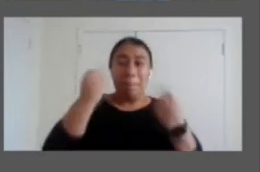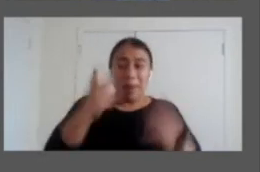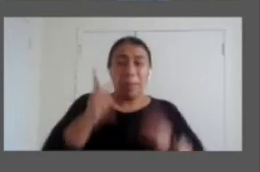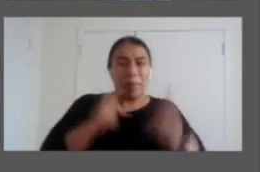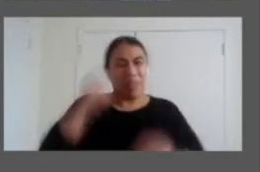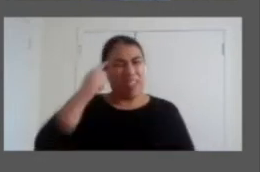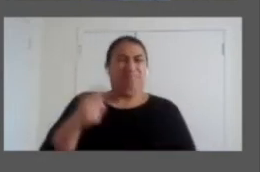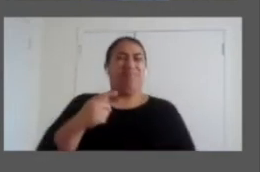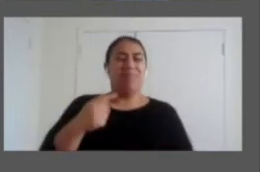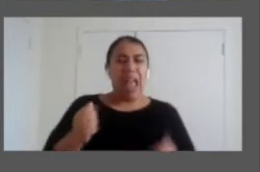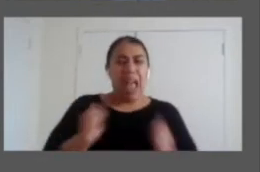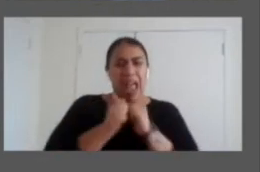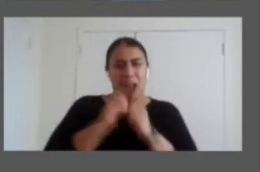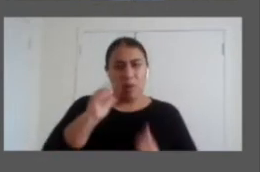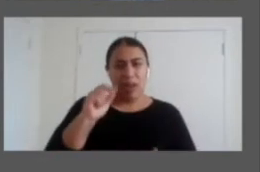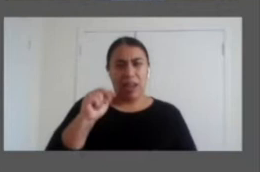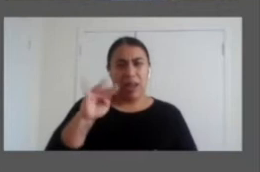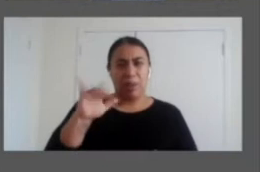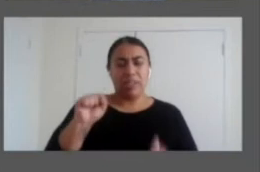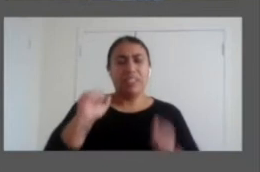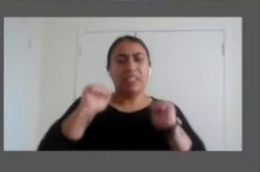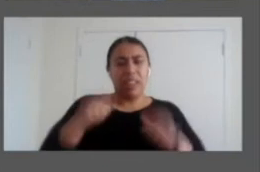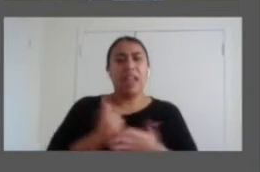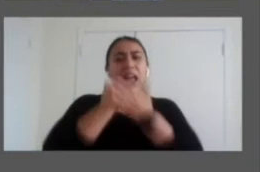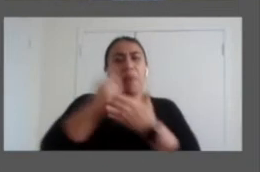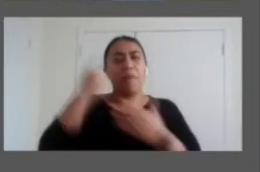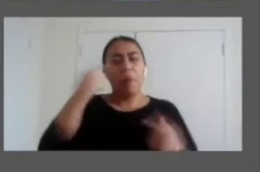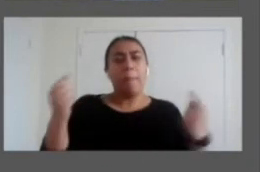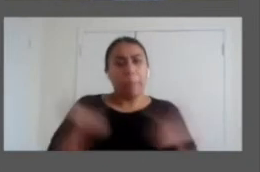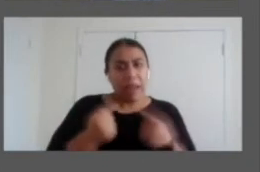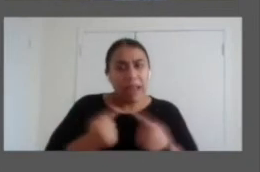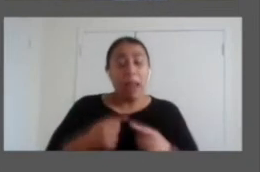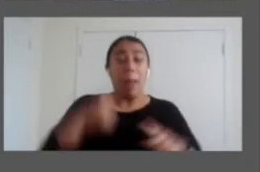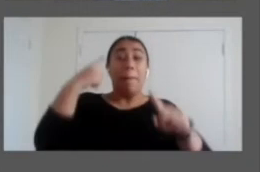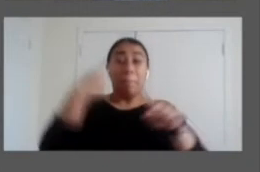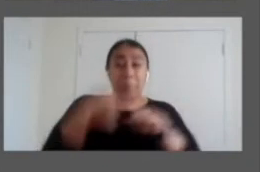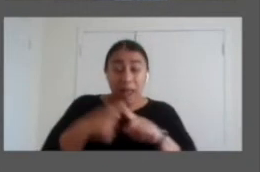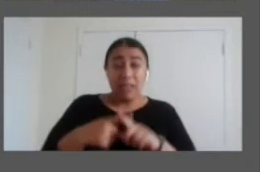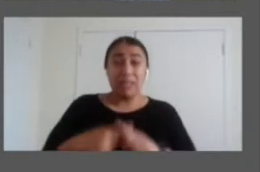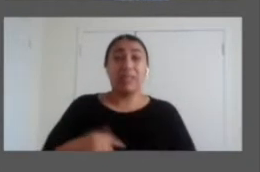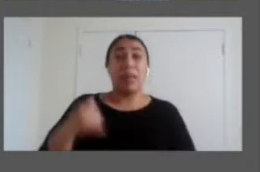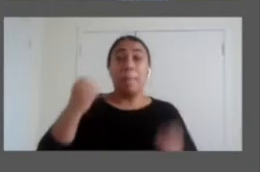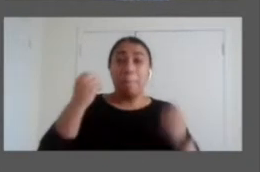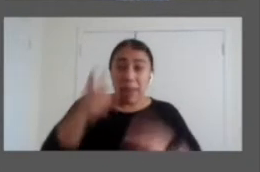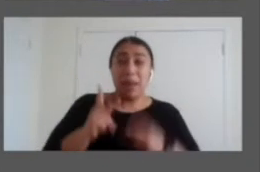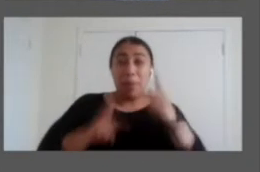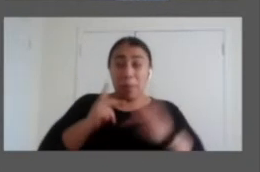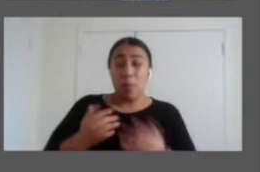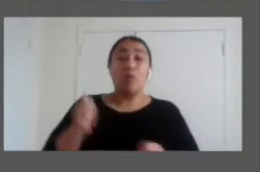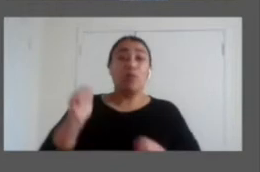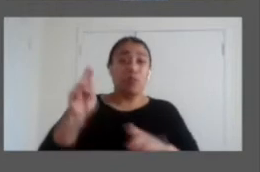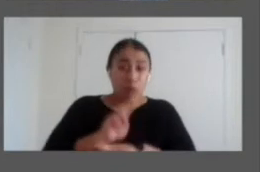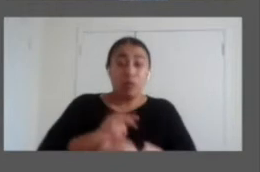published article titled Medical Cannabis for the Management of Pain and Quality of Life in chronic pain patients, a